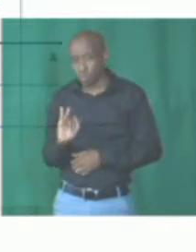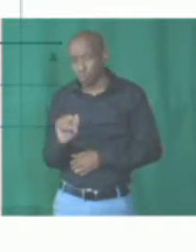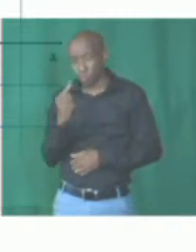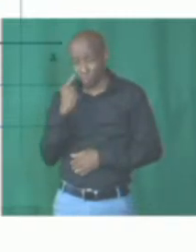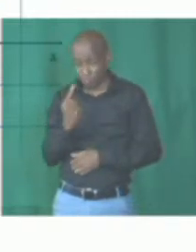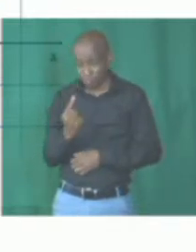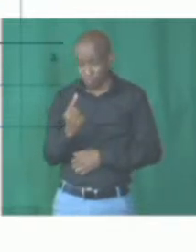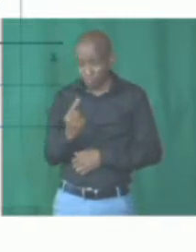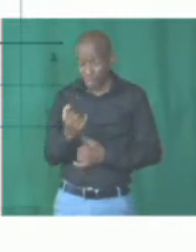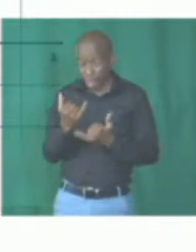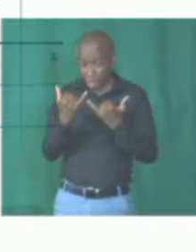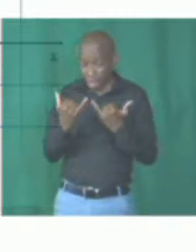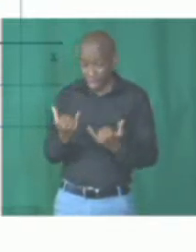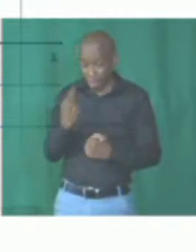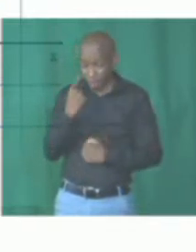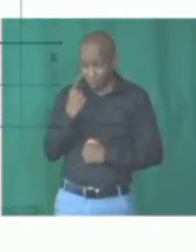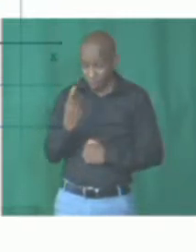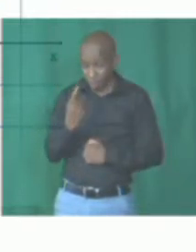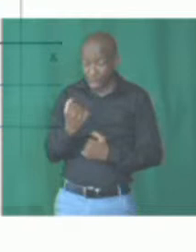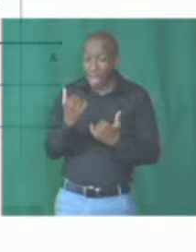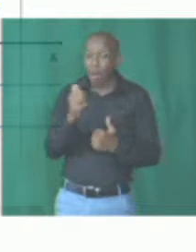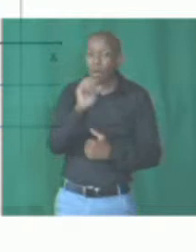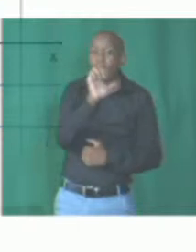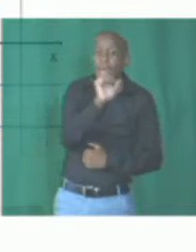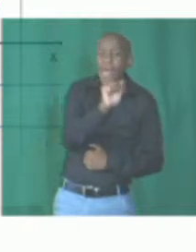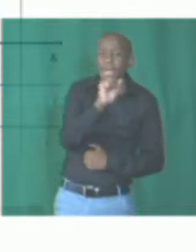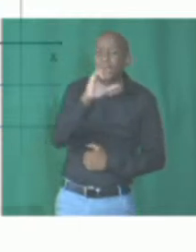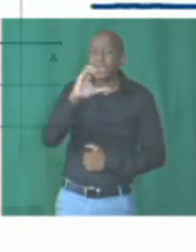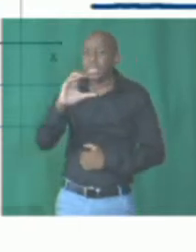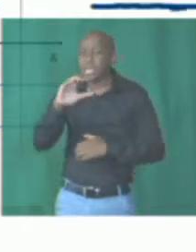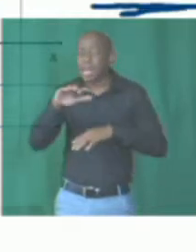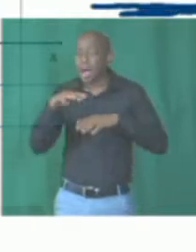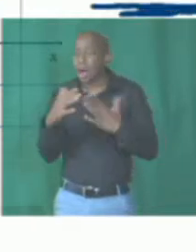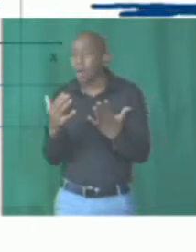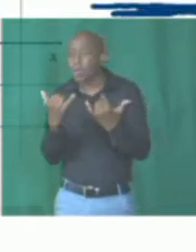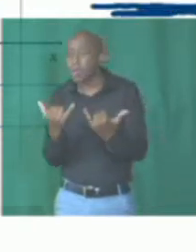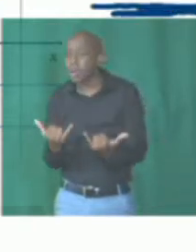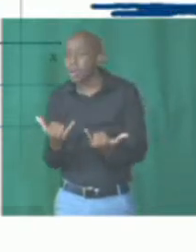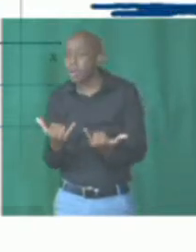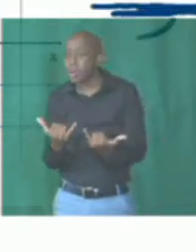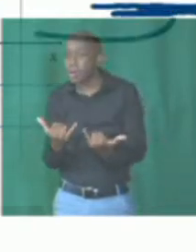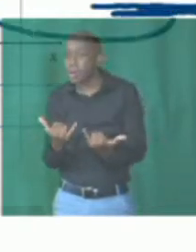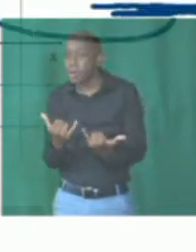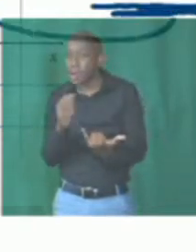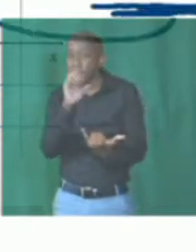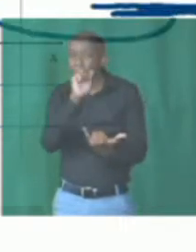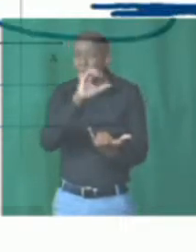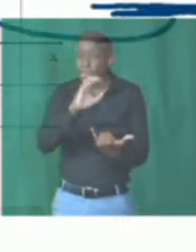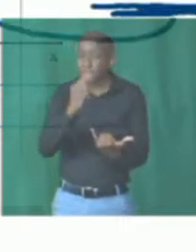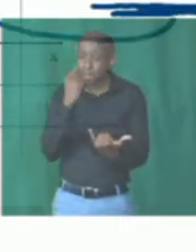Okay, so that AC now, this side AC, this side